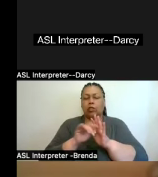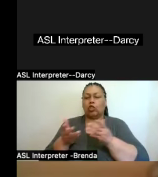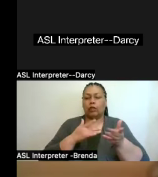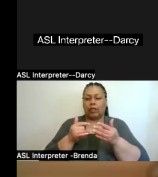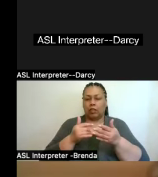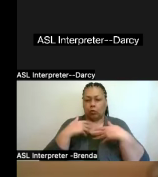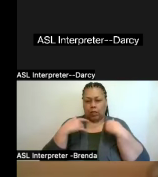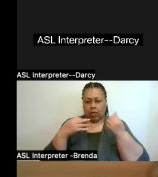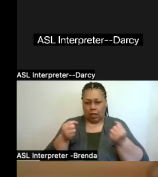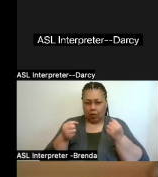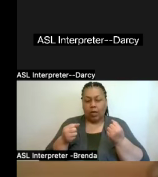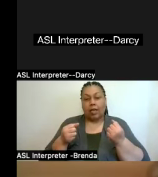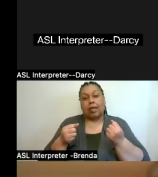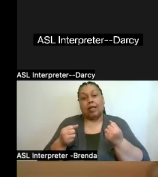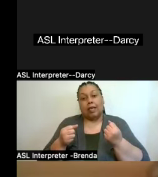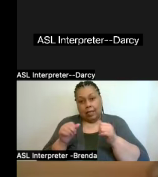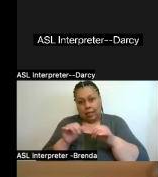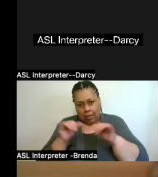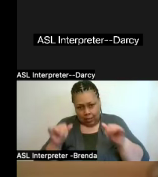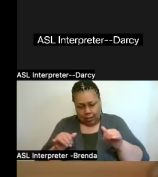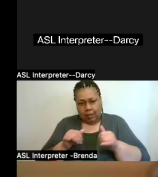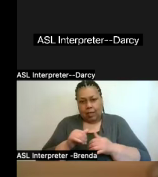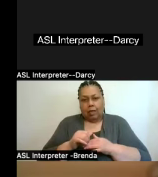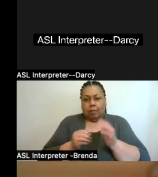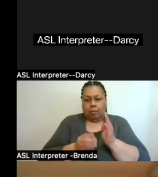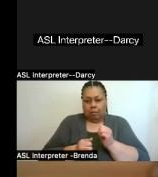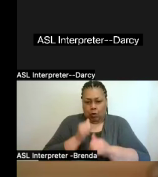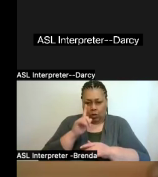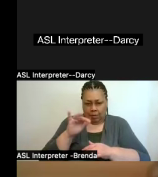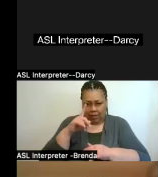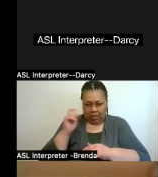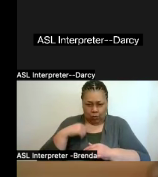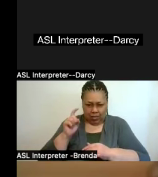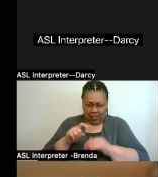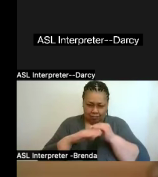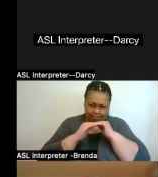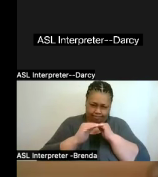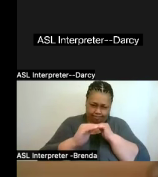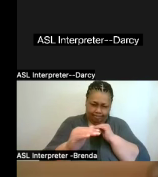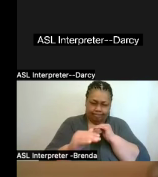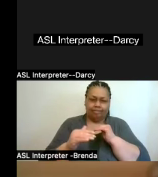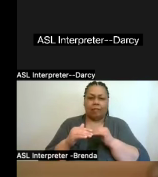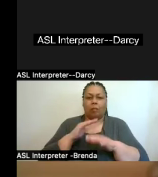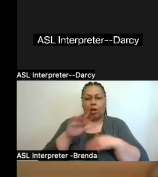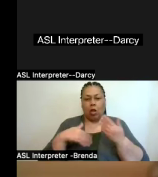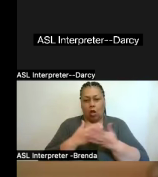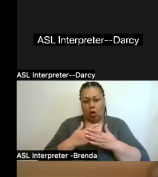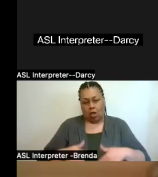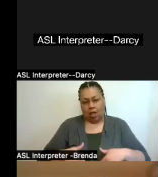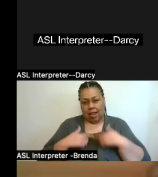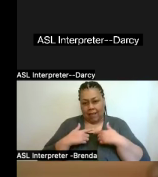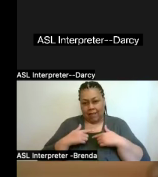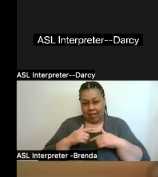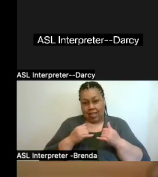to meet societal needs, mainly because we need consistency across all lifeline sectors to support community needs. As